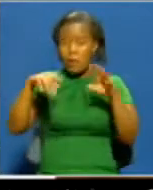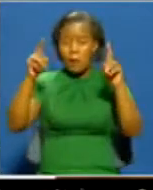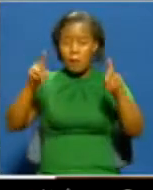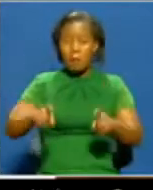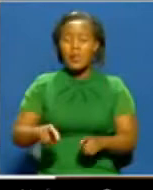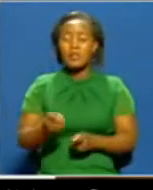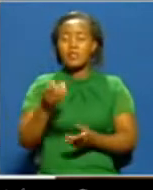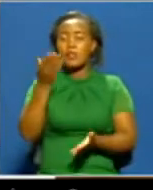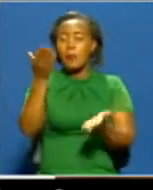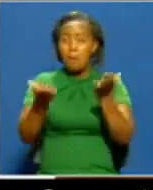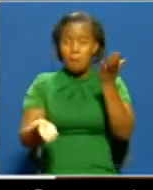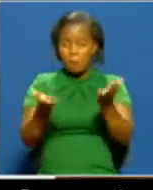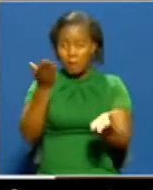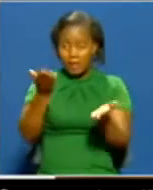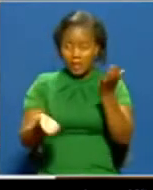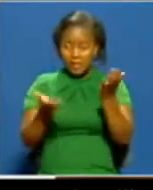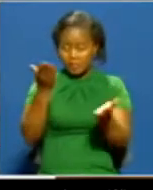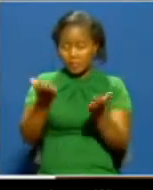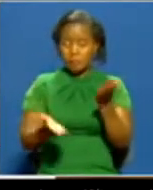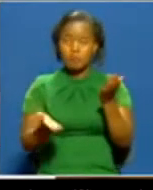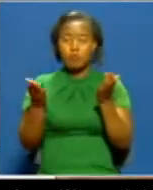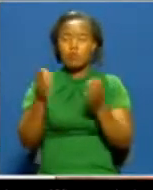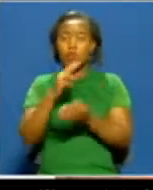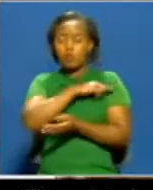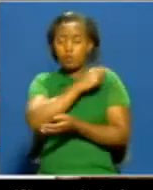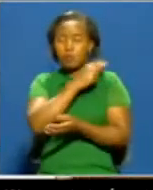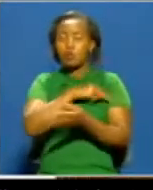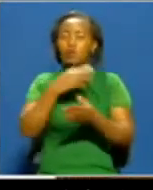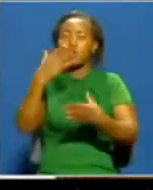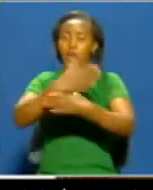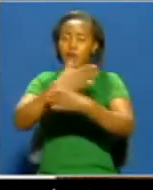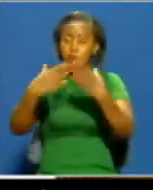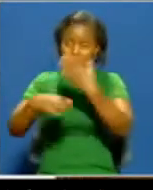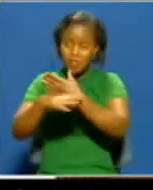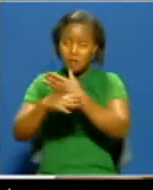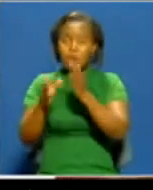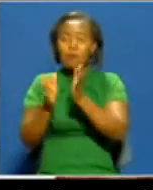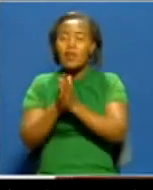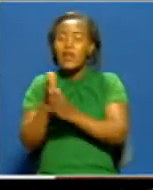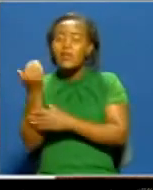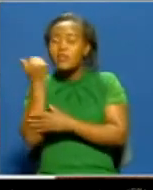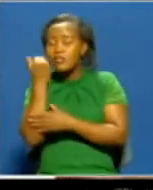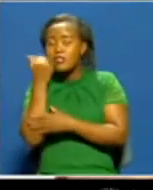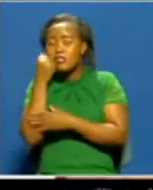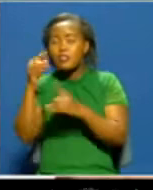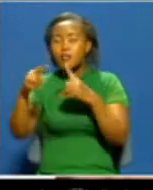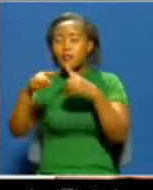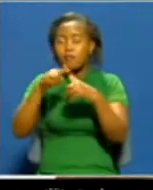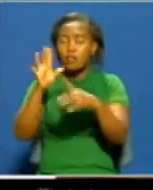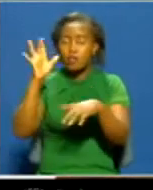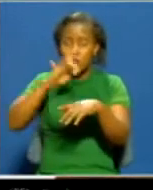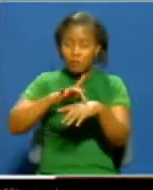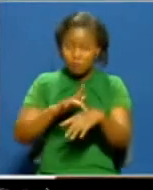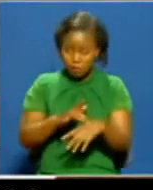between the capacity we are building and the illnesses we are getting. And the illnesses that